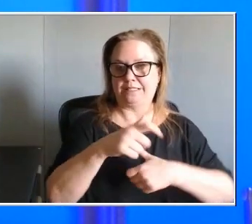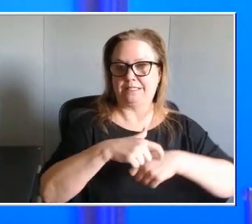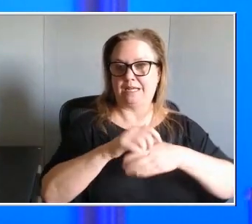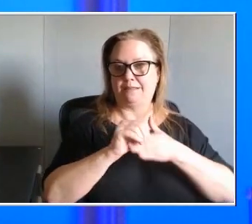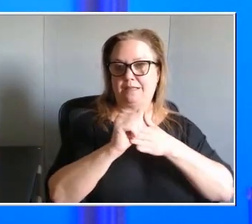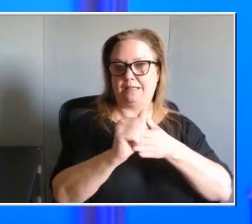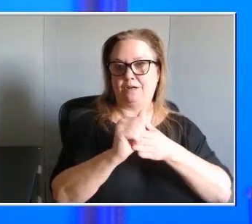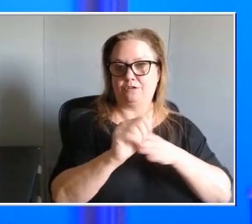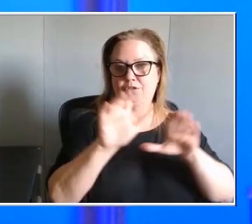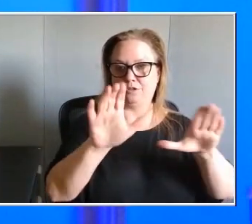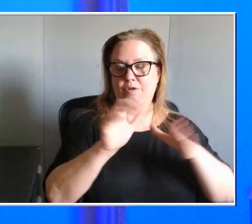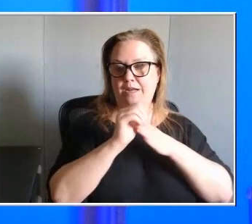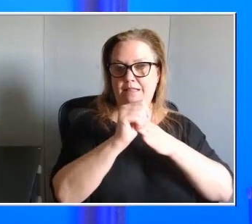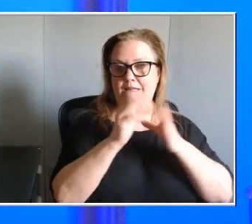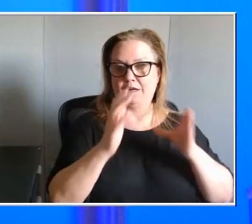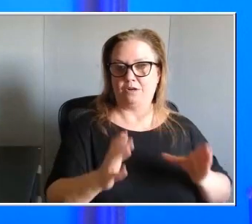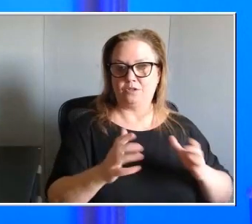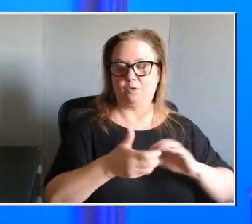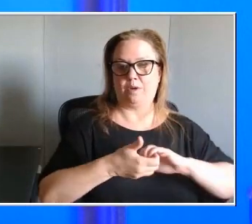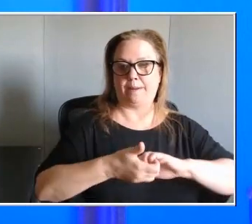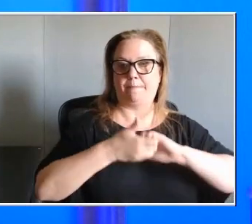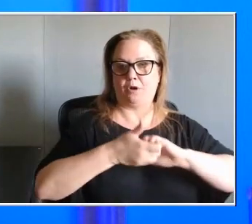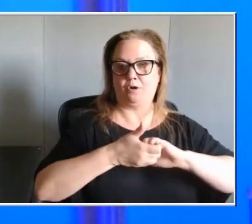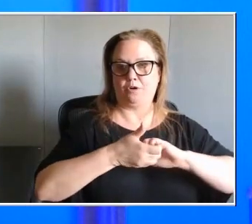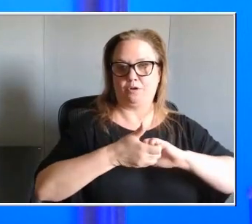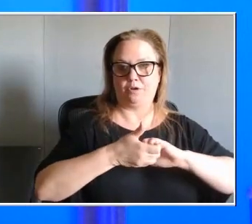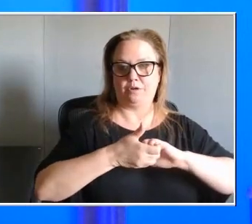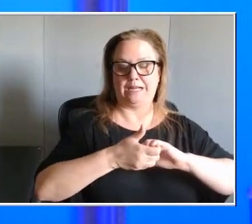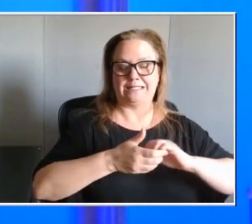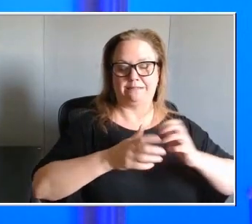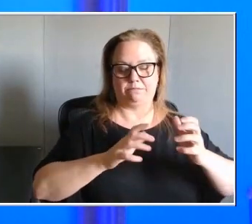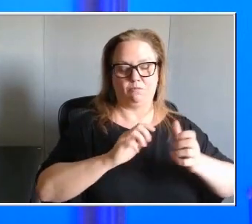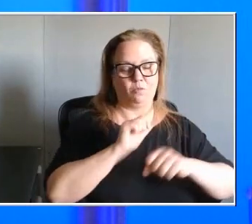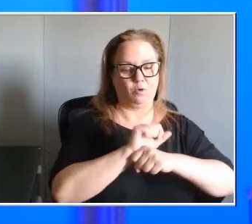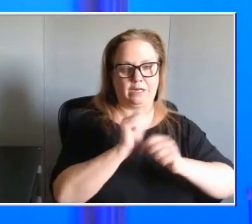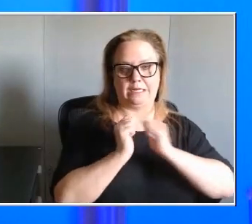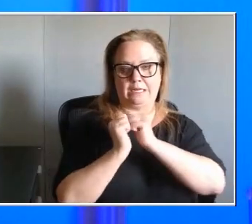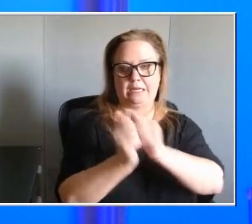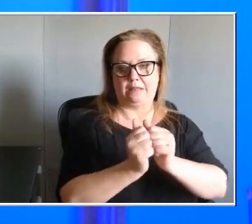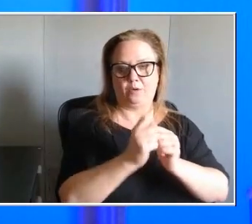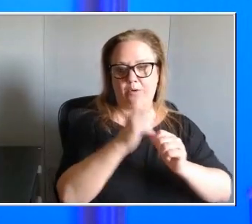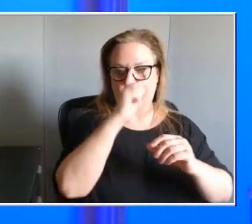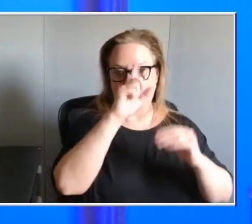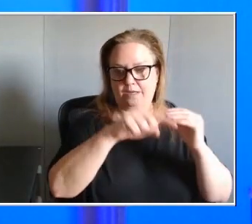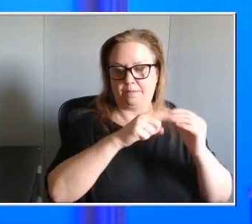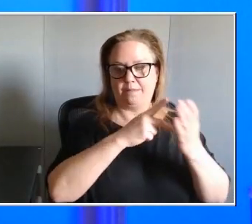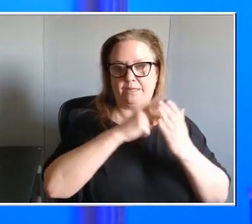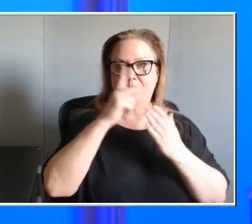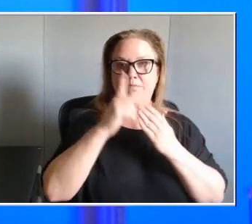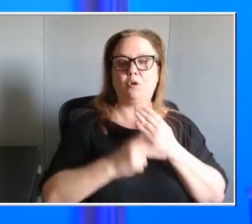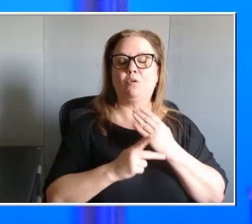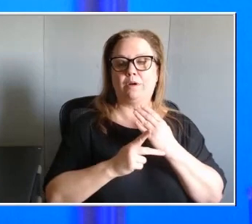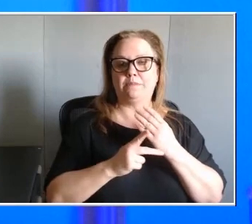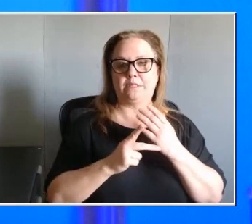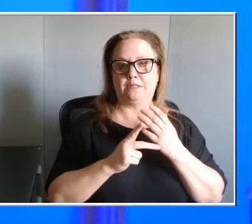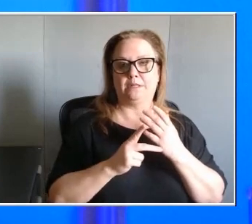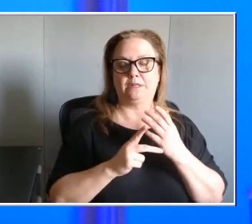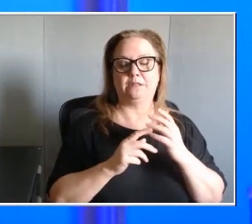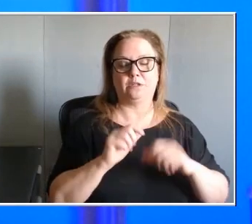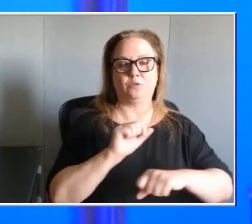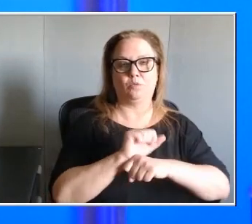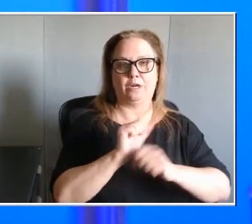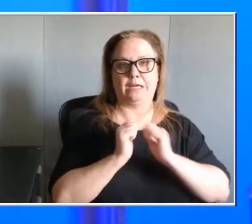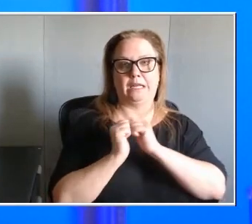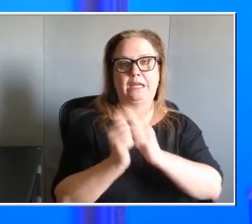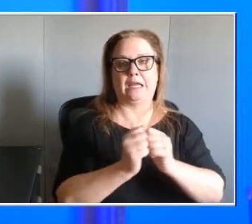is. She's a really great leader, so we partnered. It's about the collaboration, though. I think when we think about these programs, it takes a collaborative effort